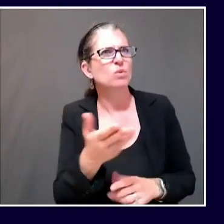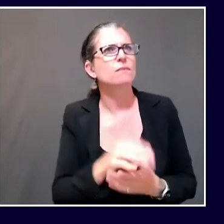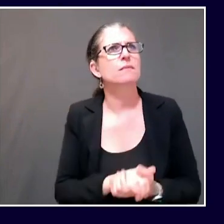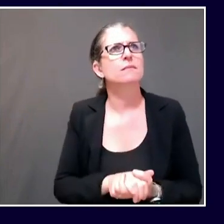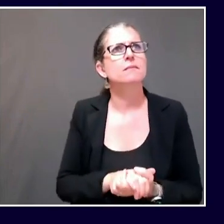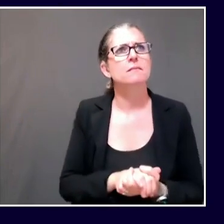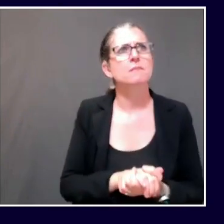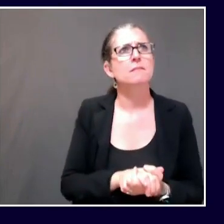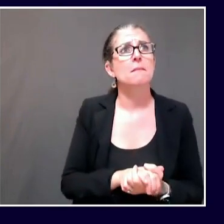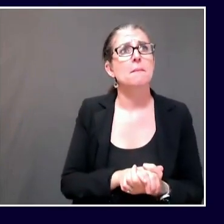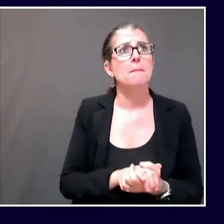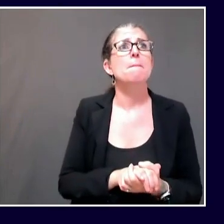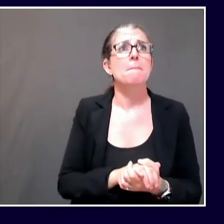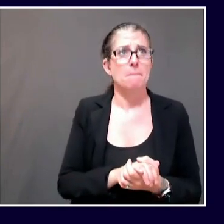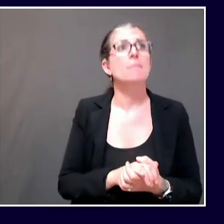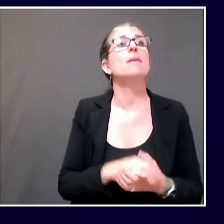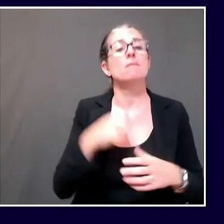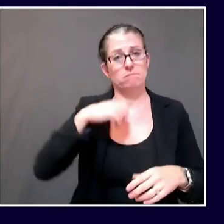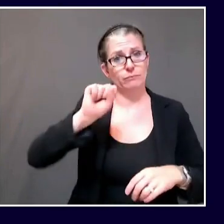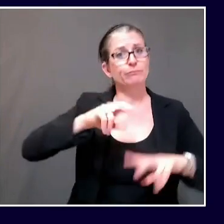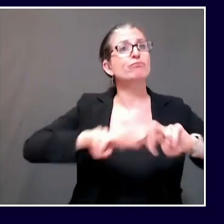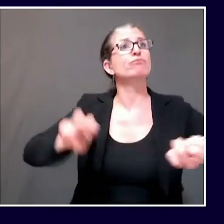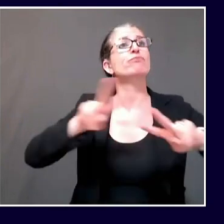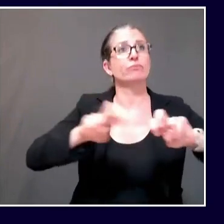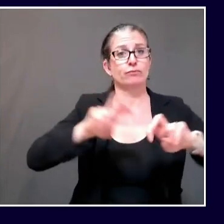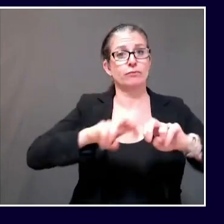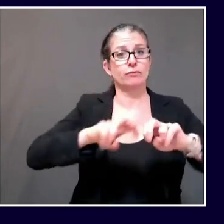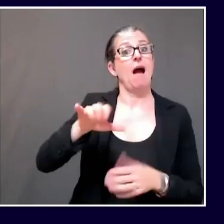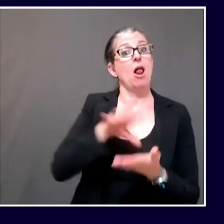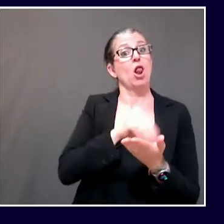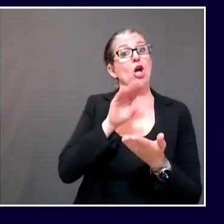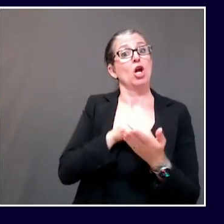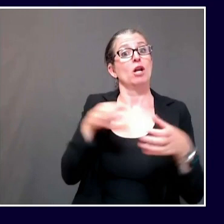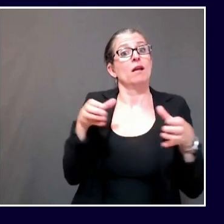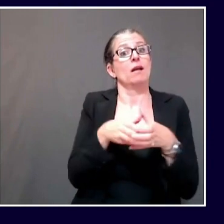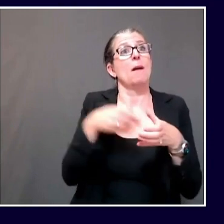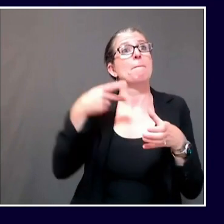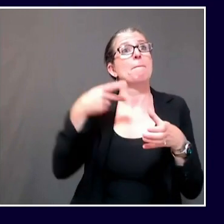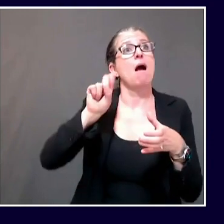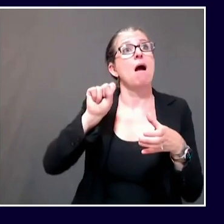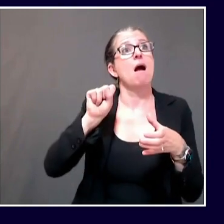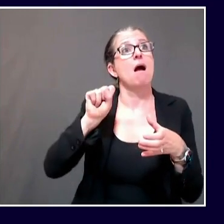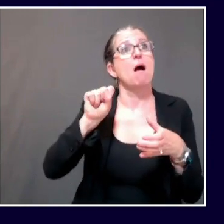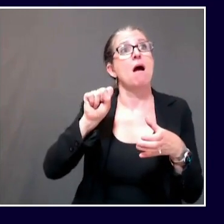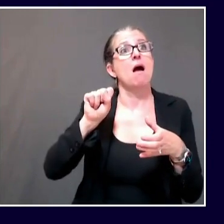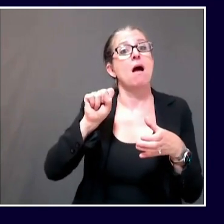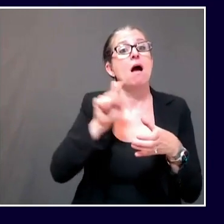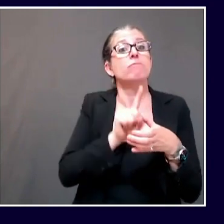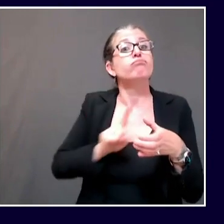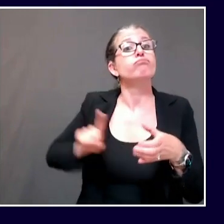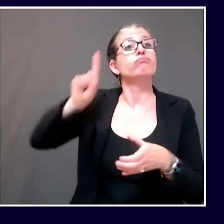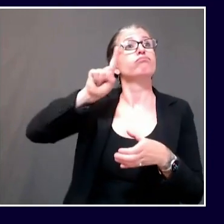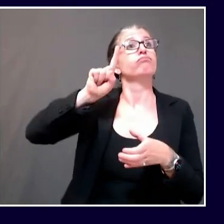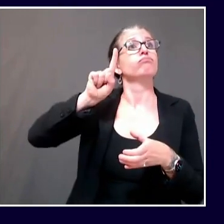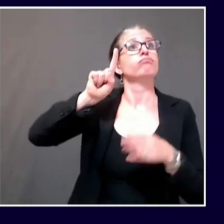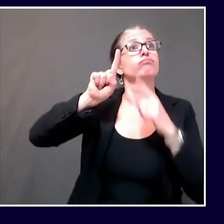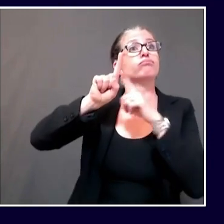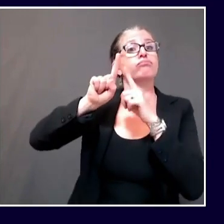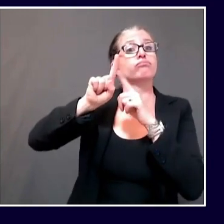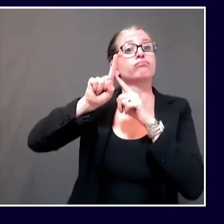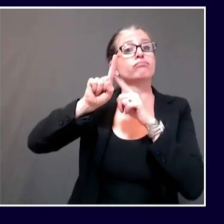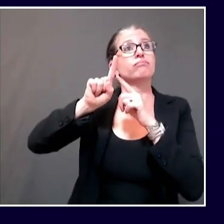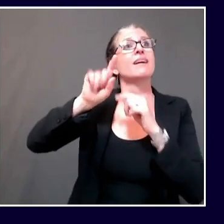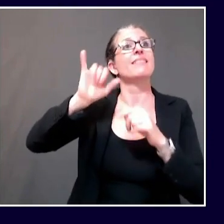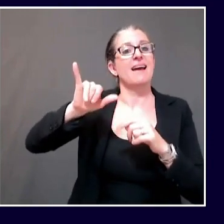so-called pod where there's a person overseeing remote education for a number of children, is that education or is